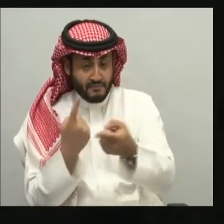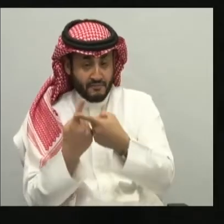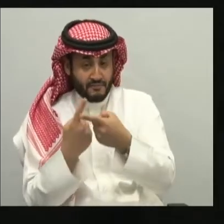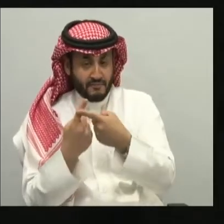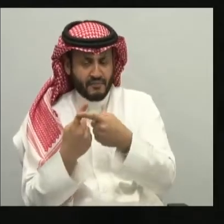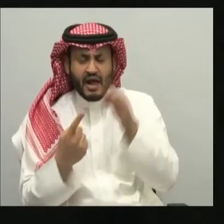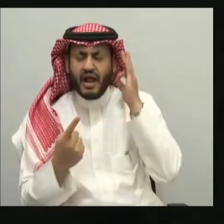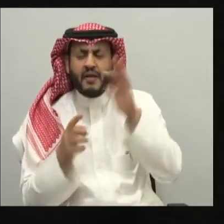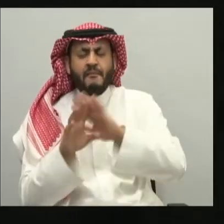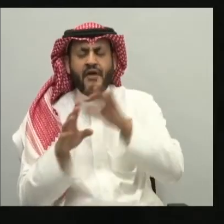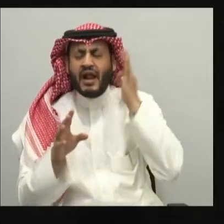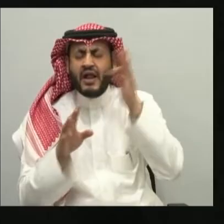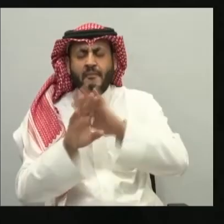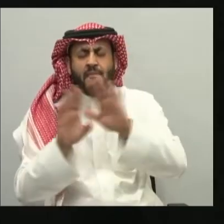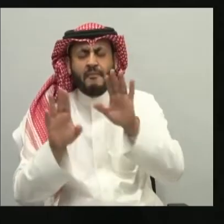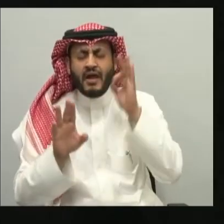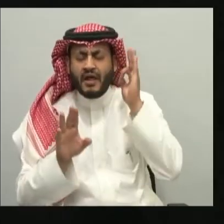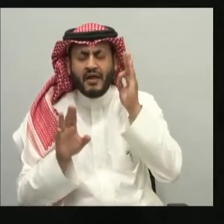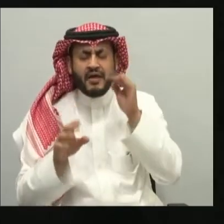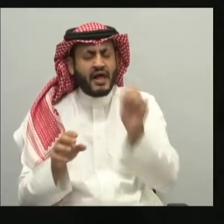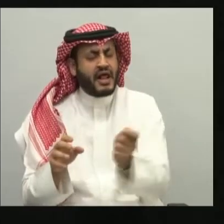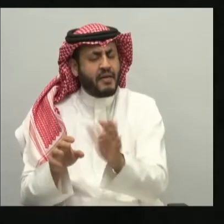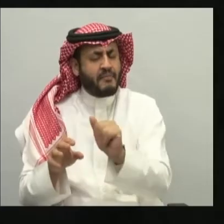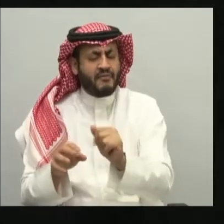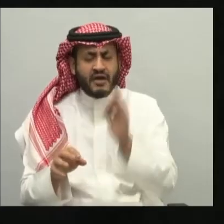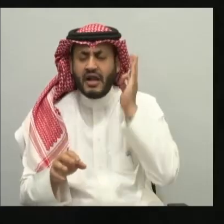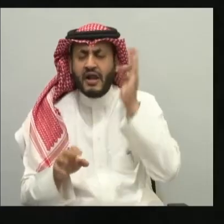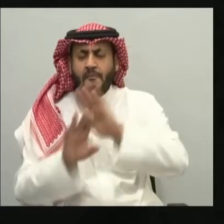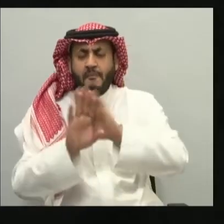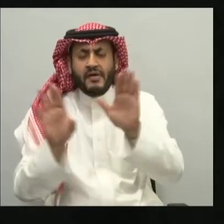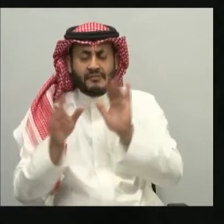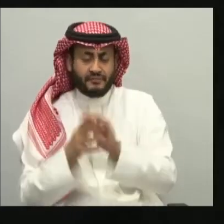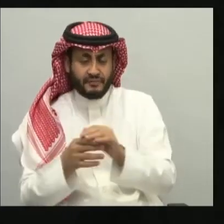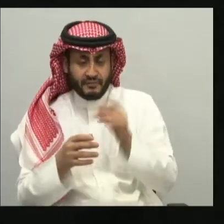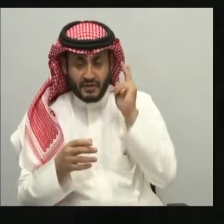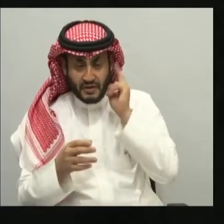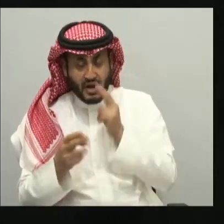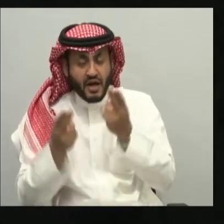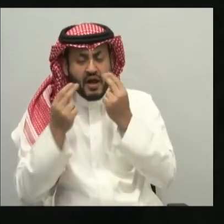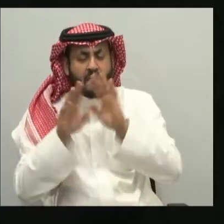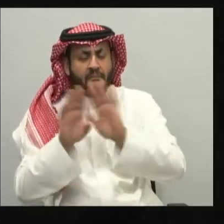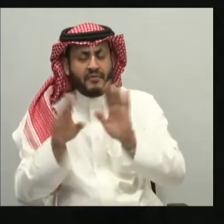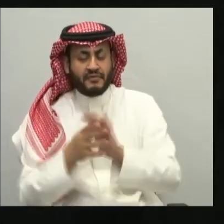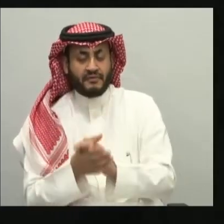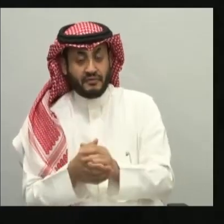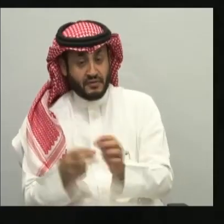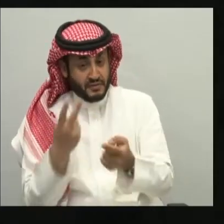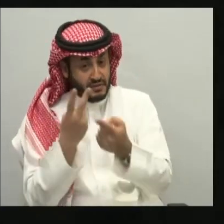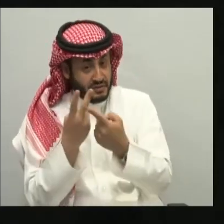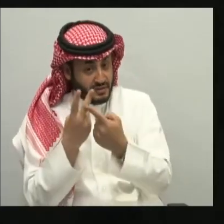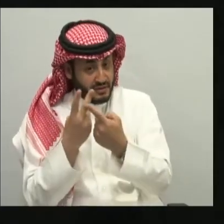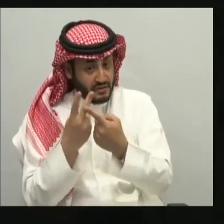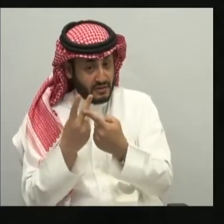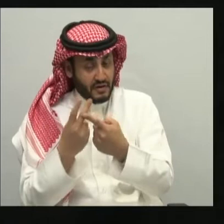time, you only listen for listening. You don't have to fill or write anything. And for the second time, no, you listen